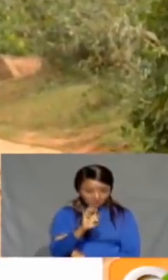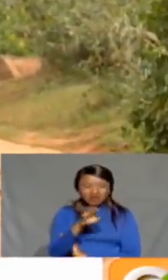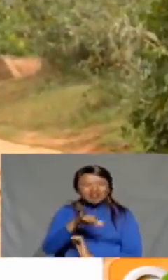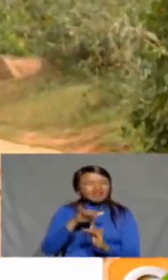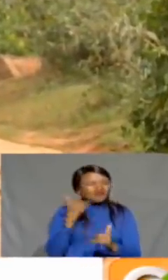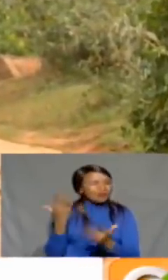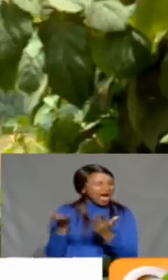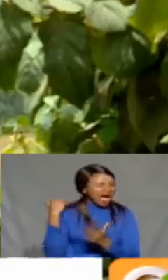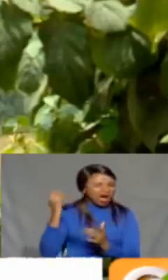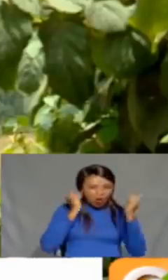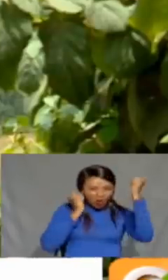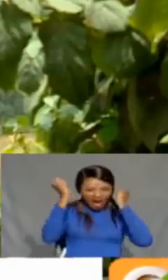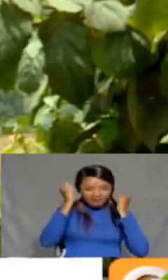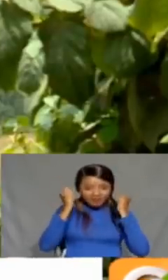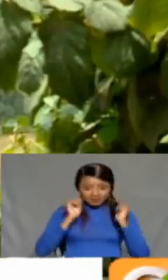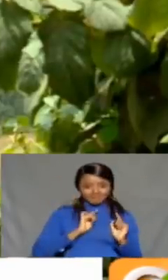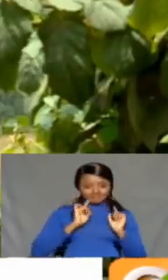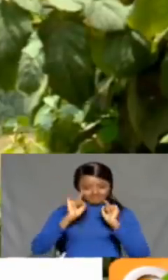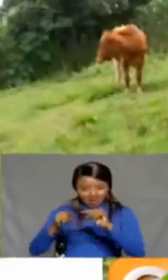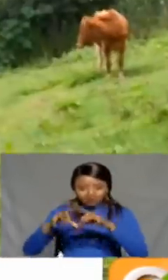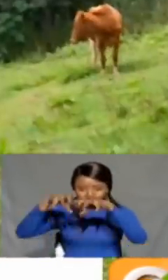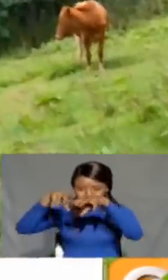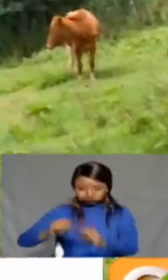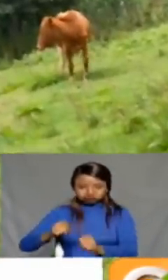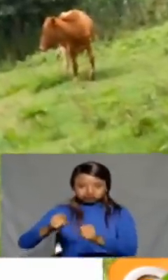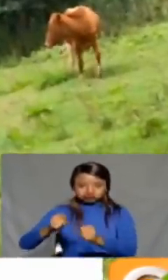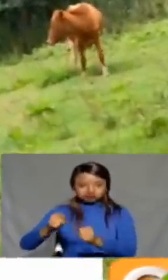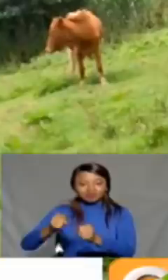mission acquired land here, hence the name.